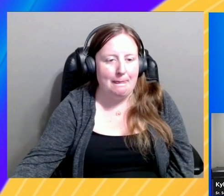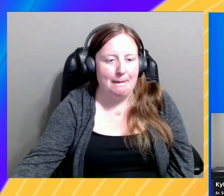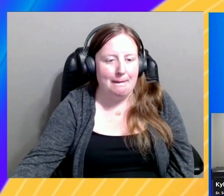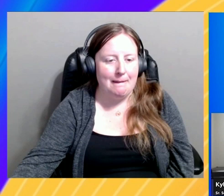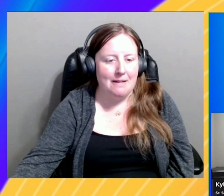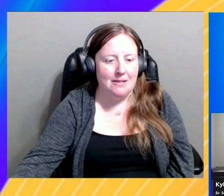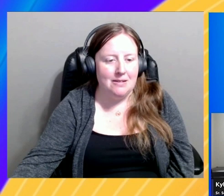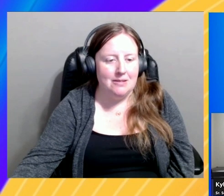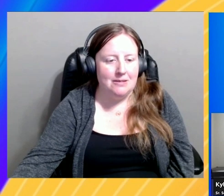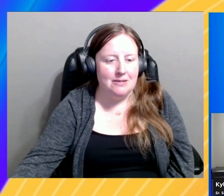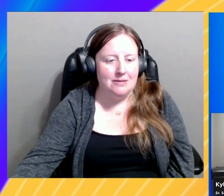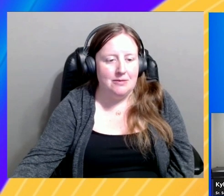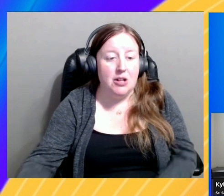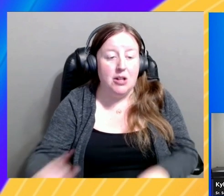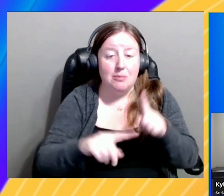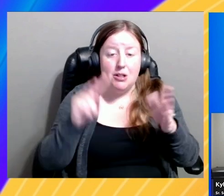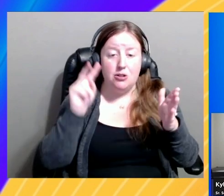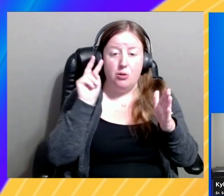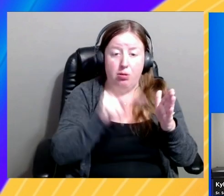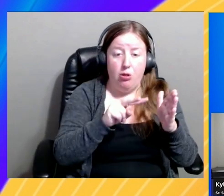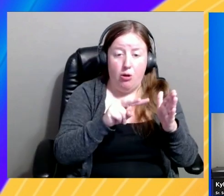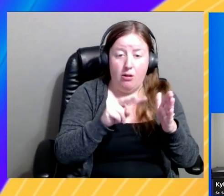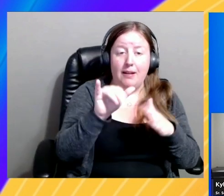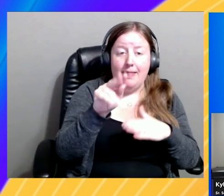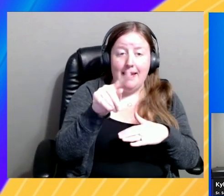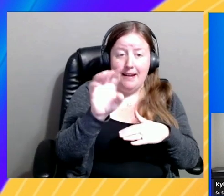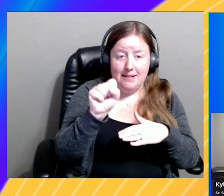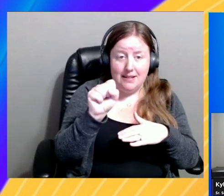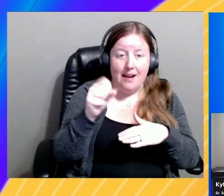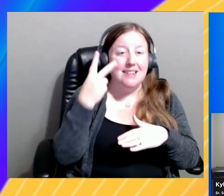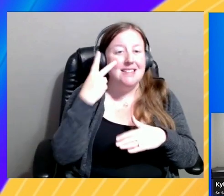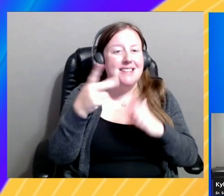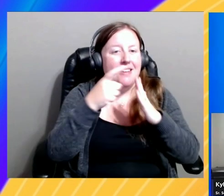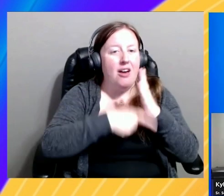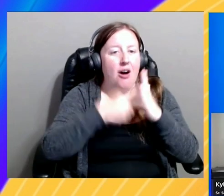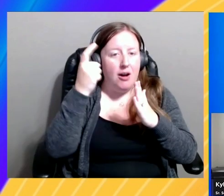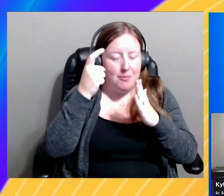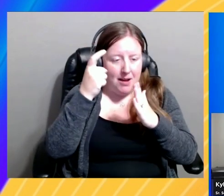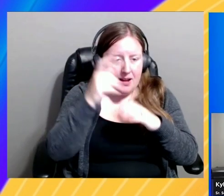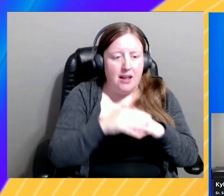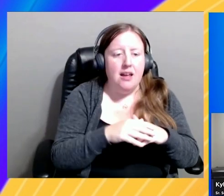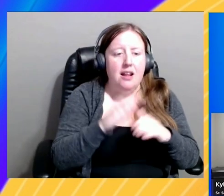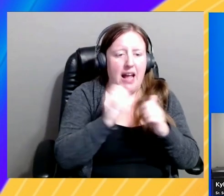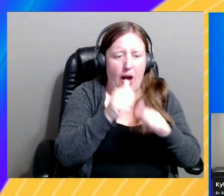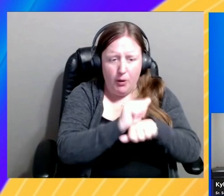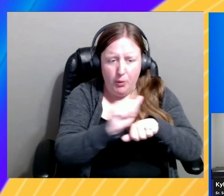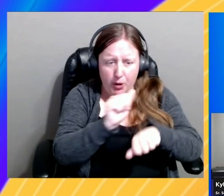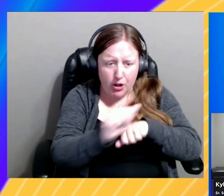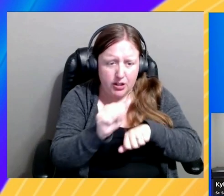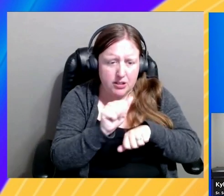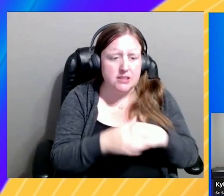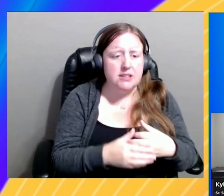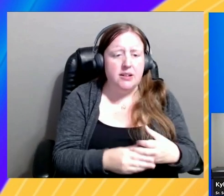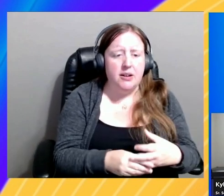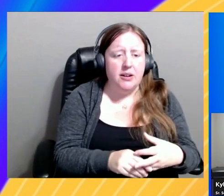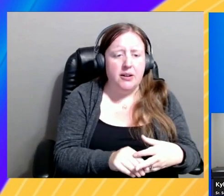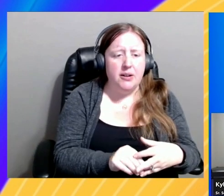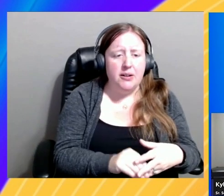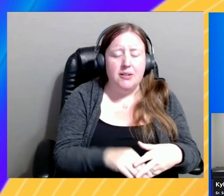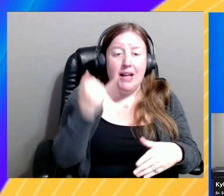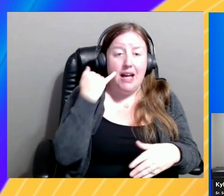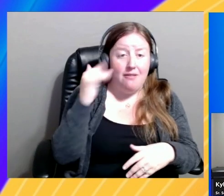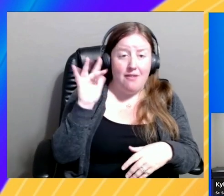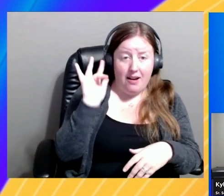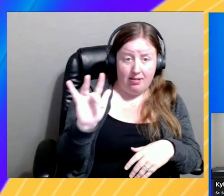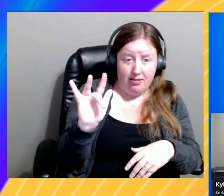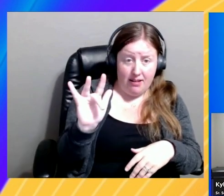see how this kind of automated detection and anomaly works, we can see if I were to click on one of